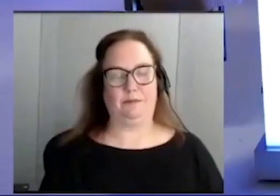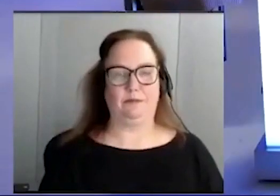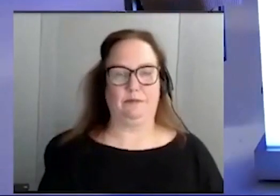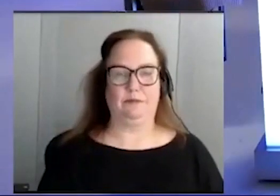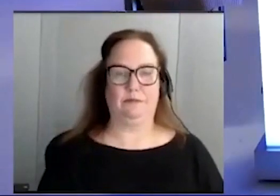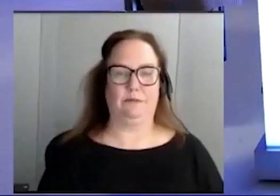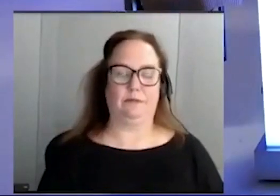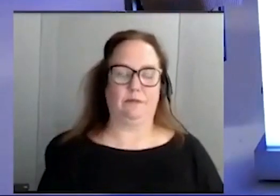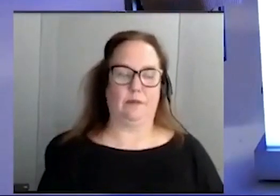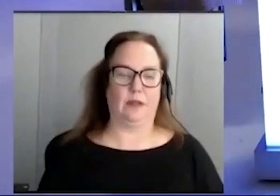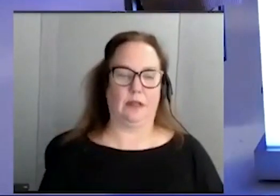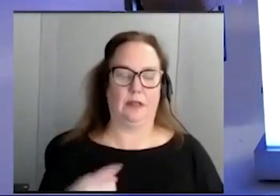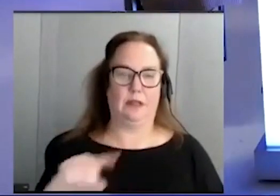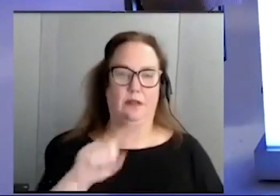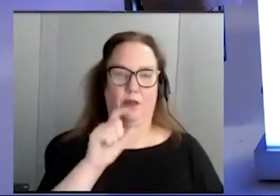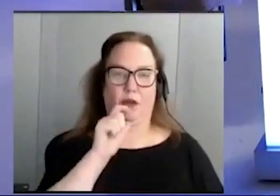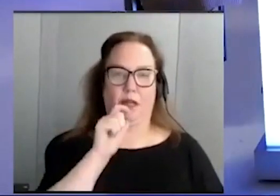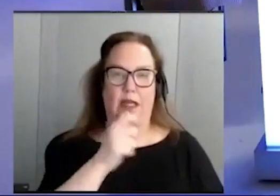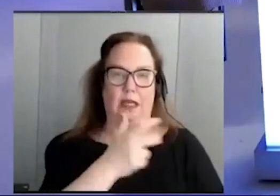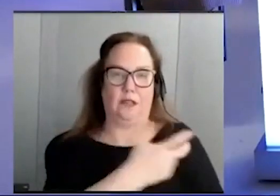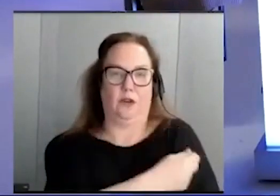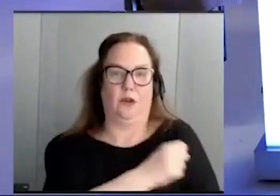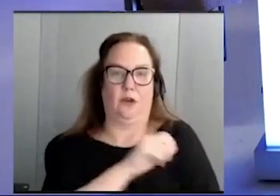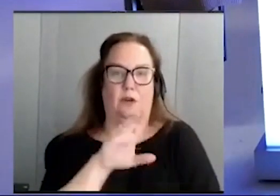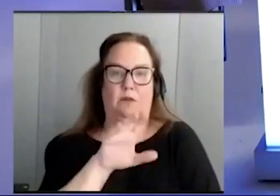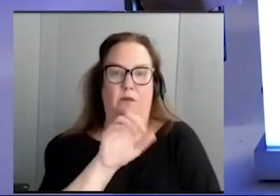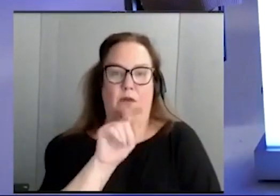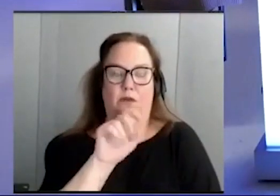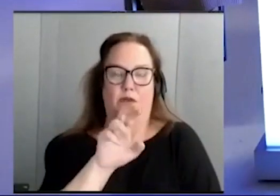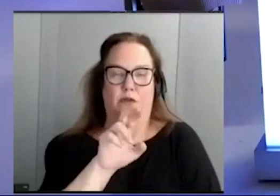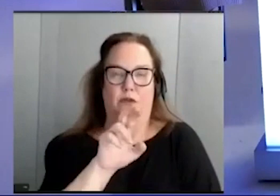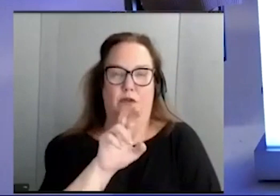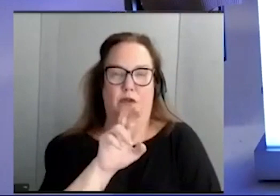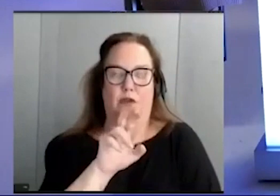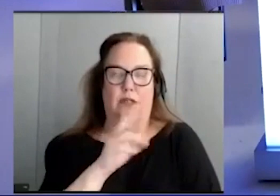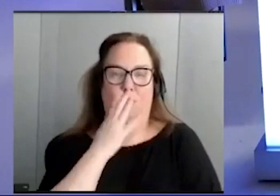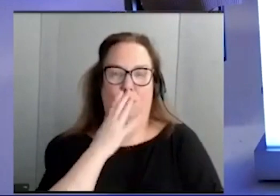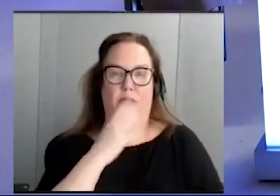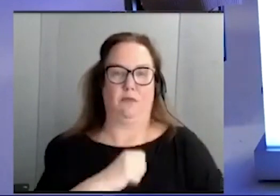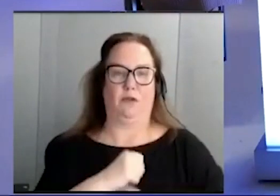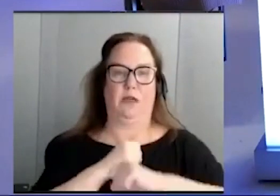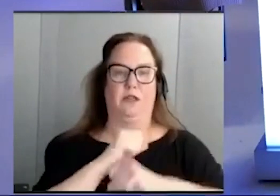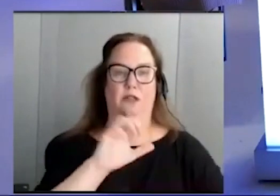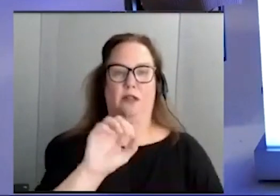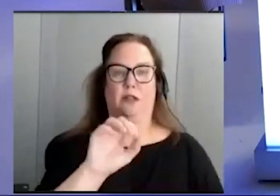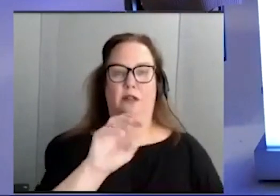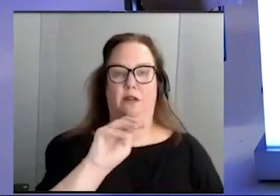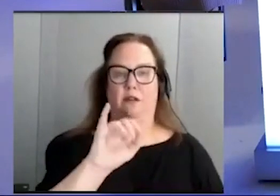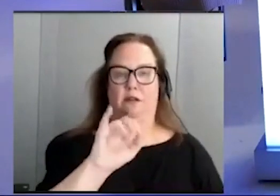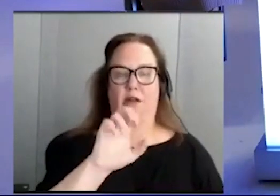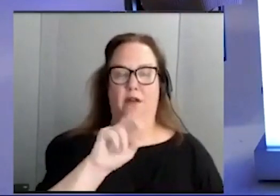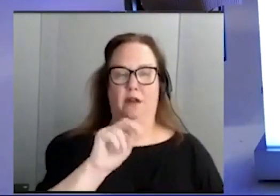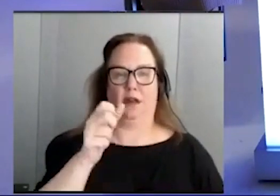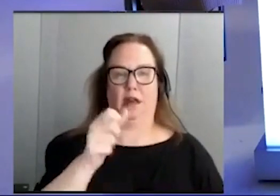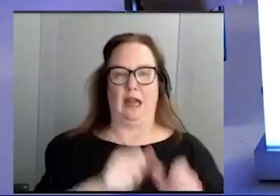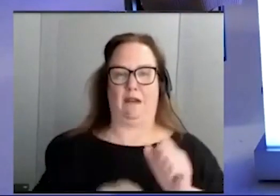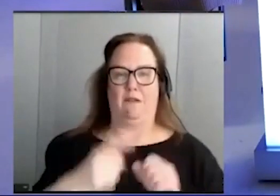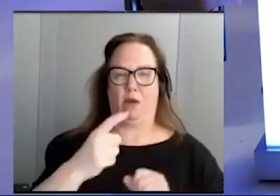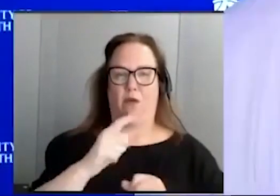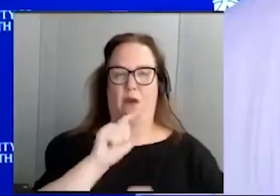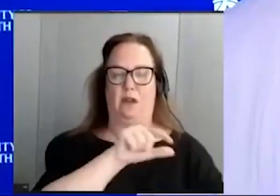not eligible for their booster yet, do they still have good protection against Omicron? Is everyone eligible for booster? Hawk, what do you